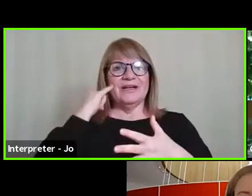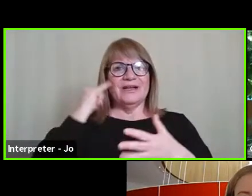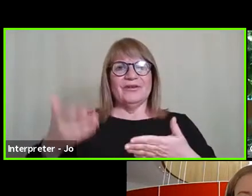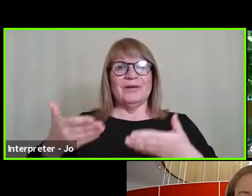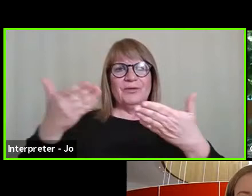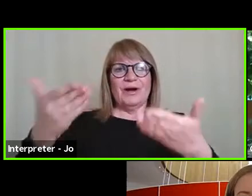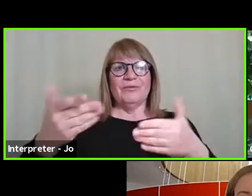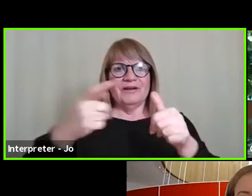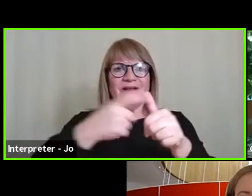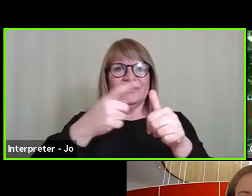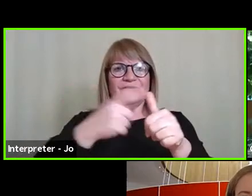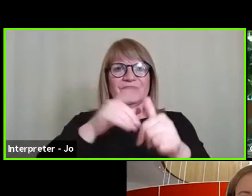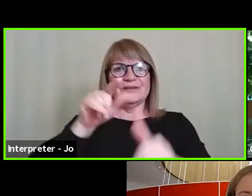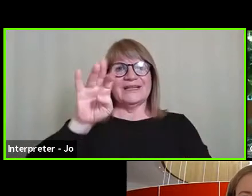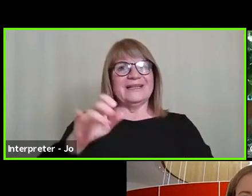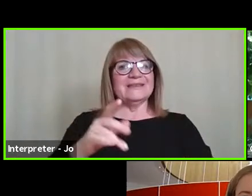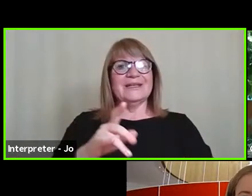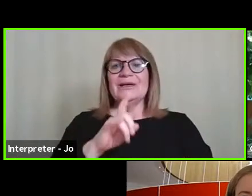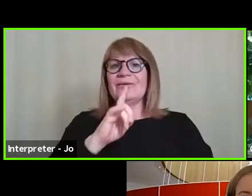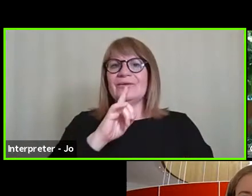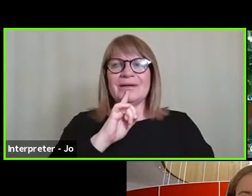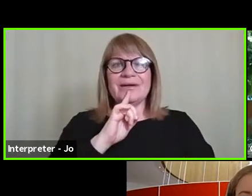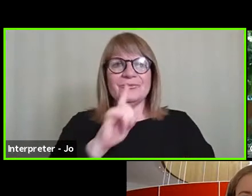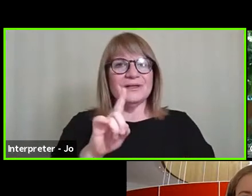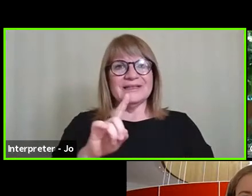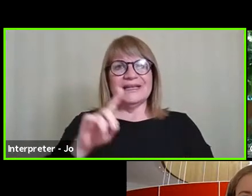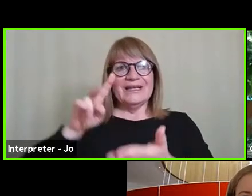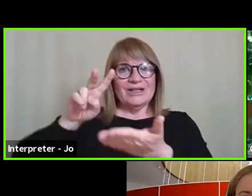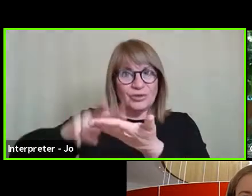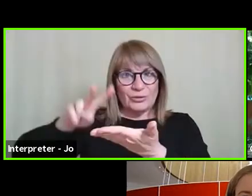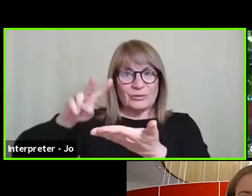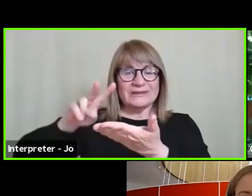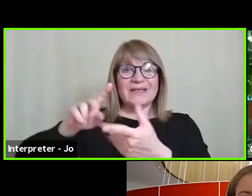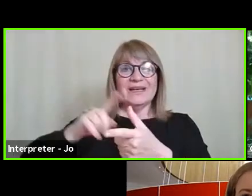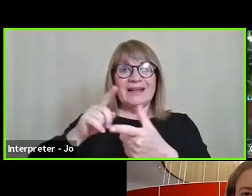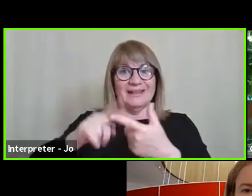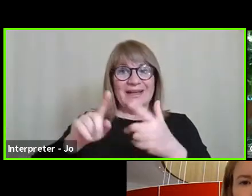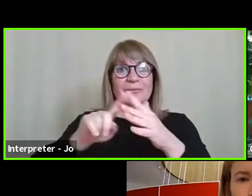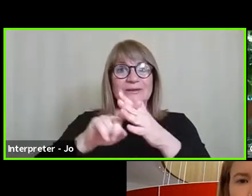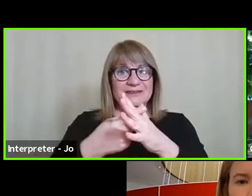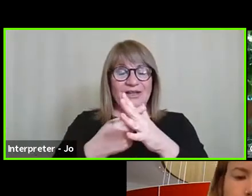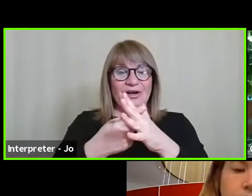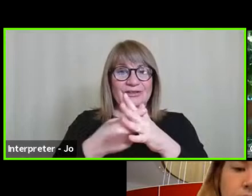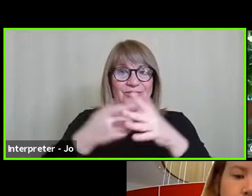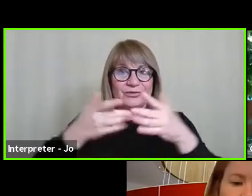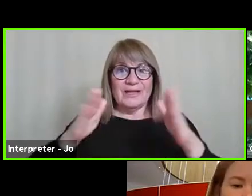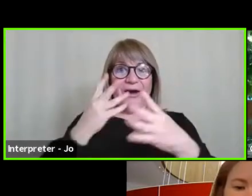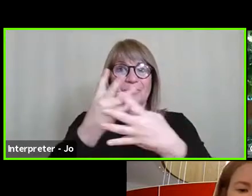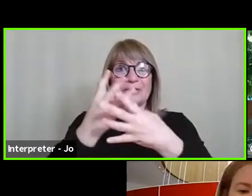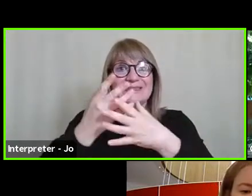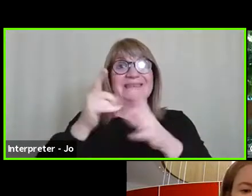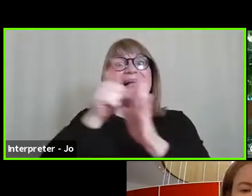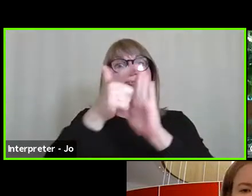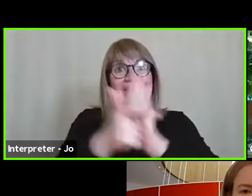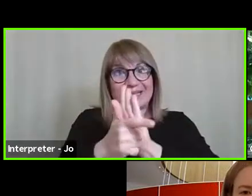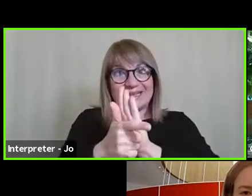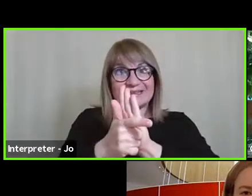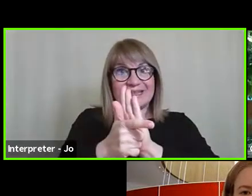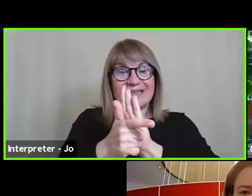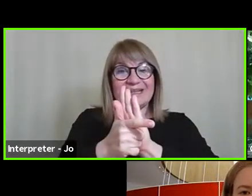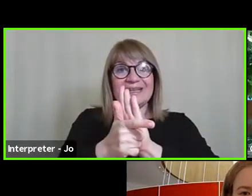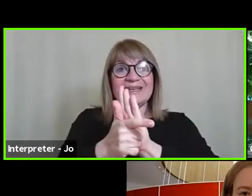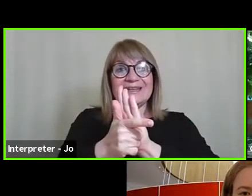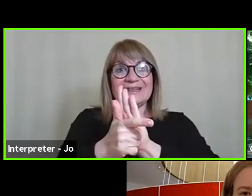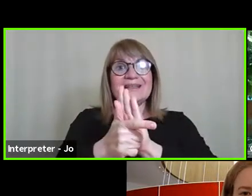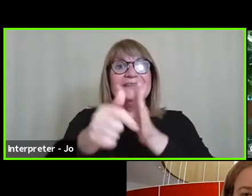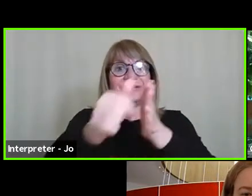actually lose and open up the door to legally forcibly or coercively sterilizing people in prison um so instead we took a legislative strategy in